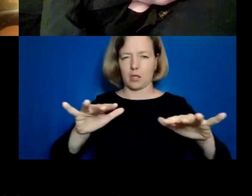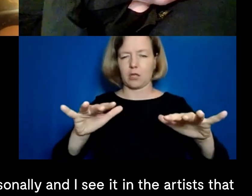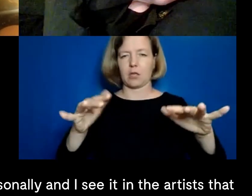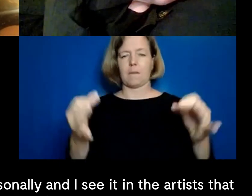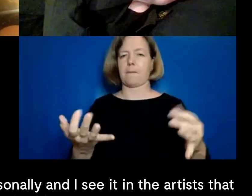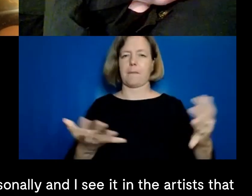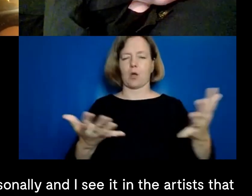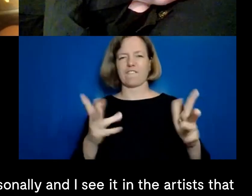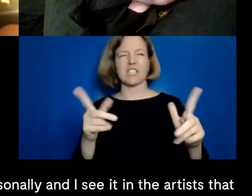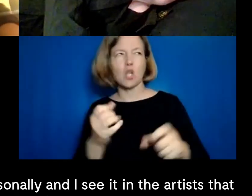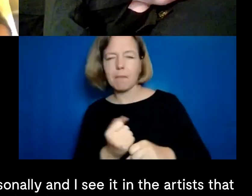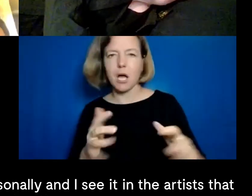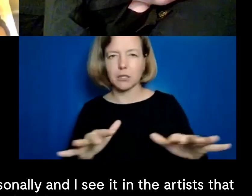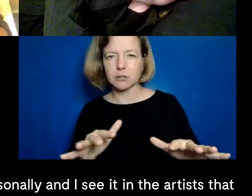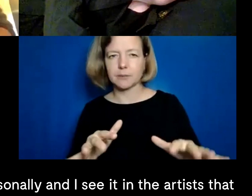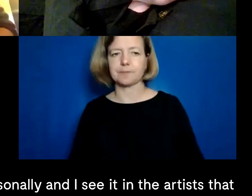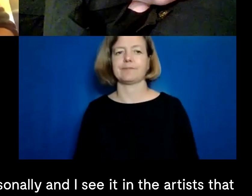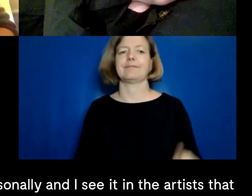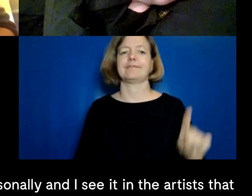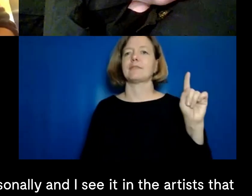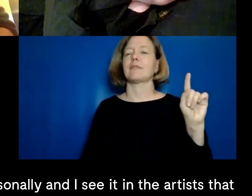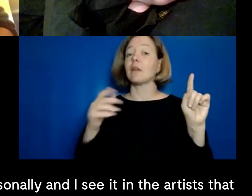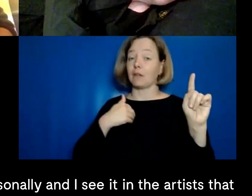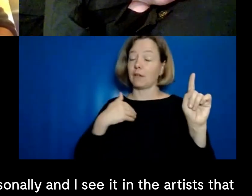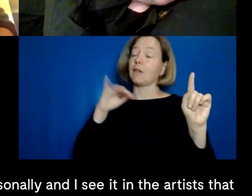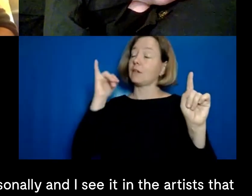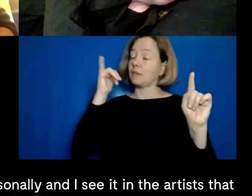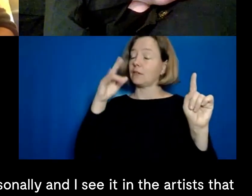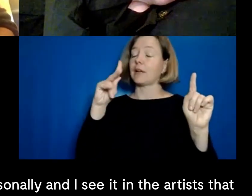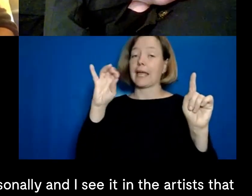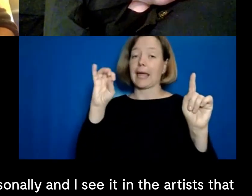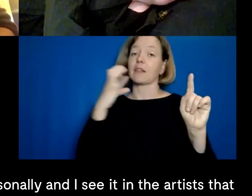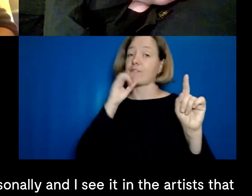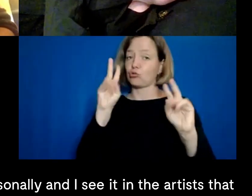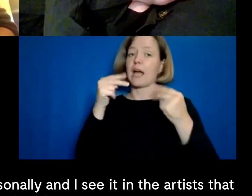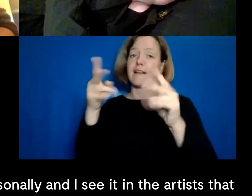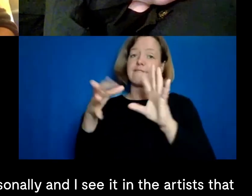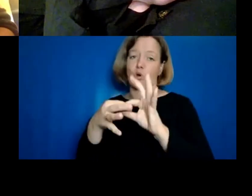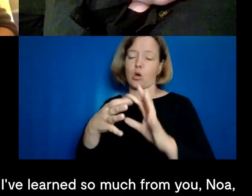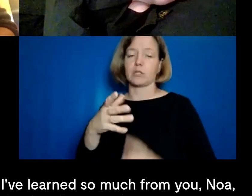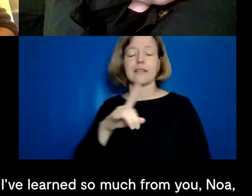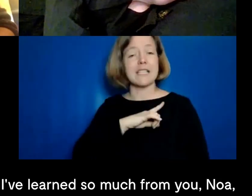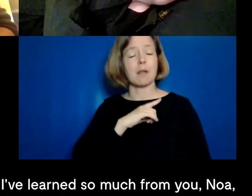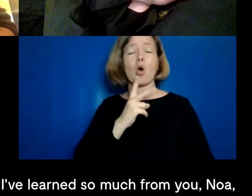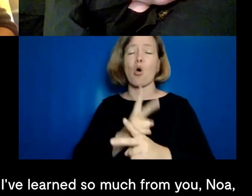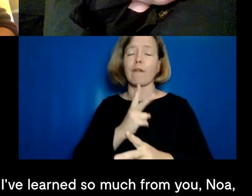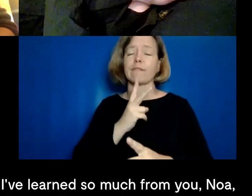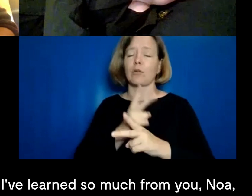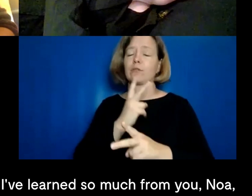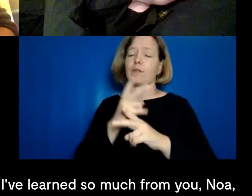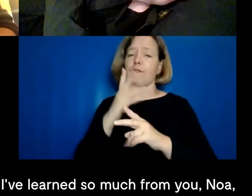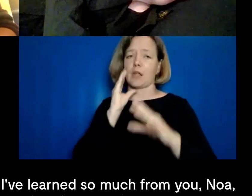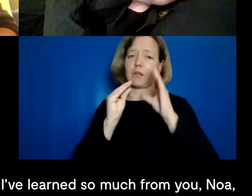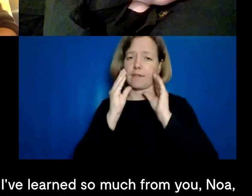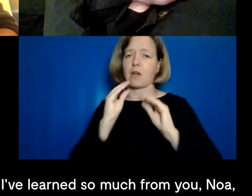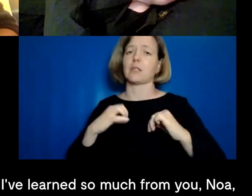great question, and I have encountered it personally, and I see it in the artists that I work with. And I think this is